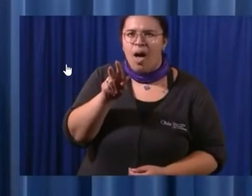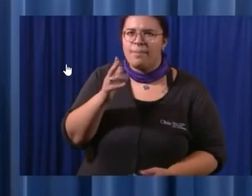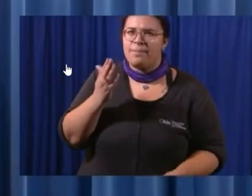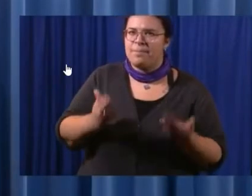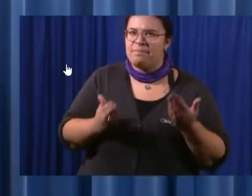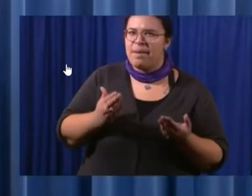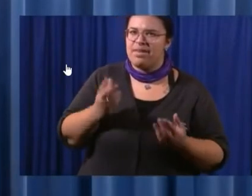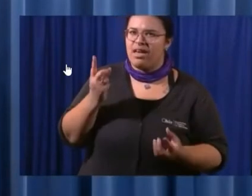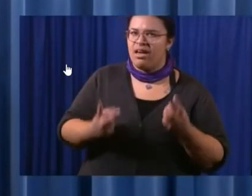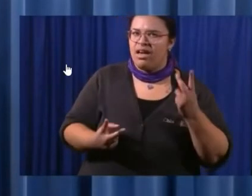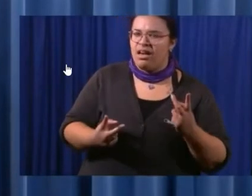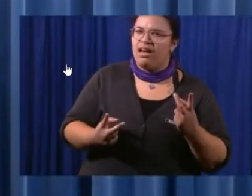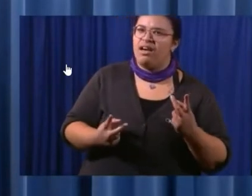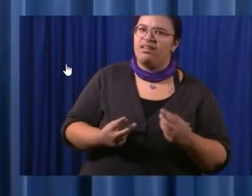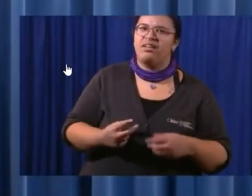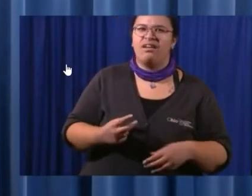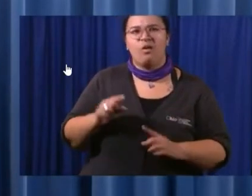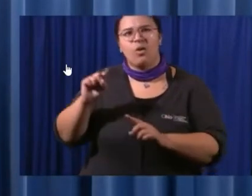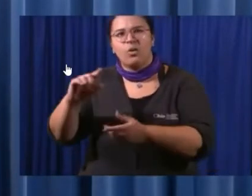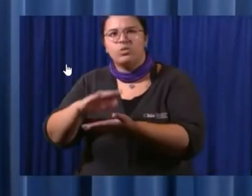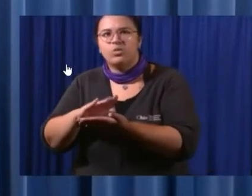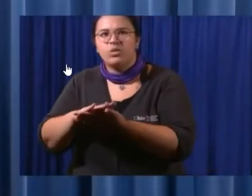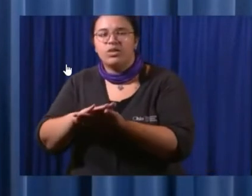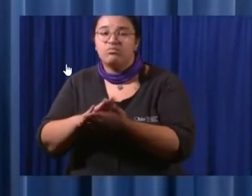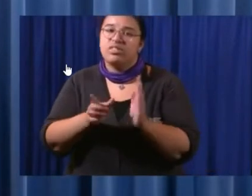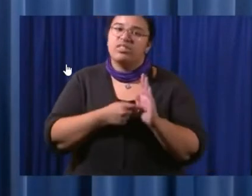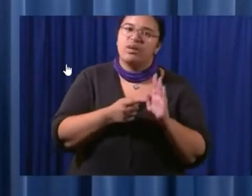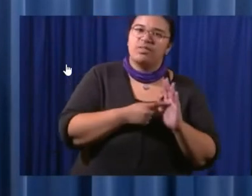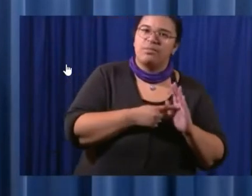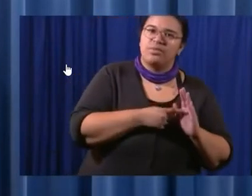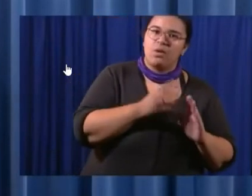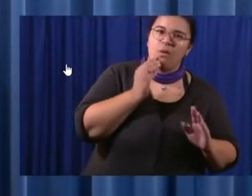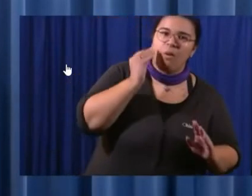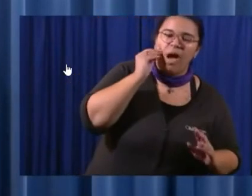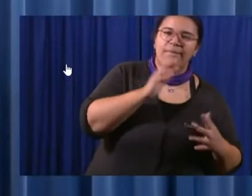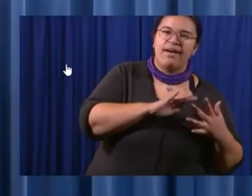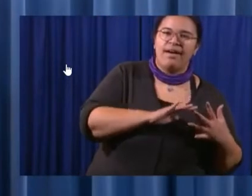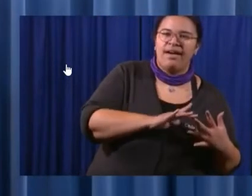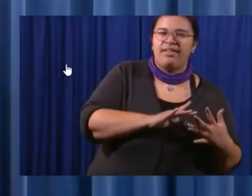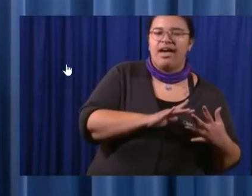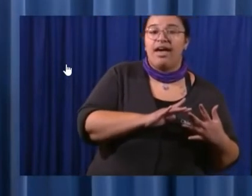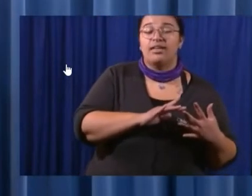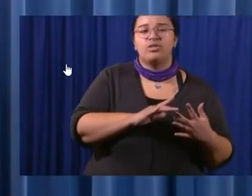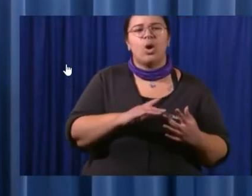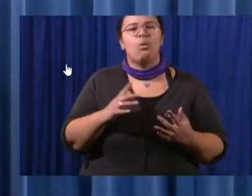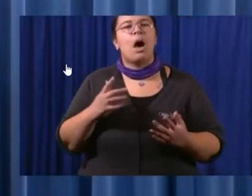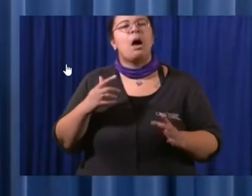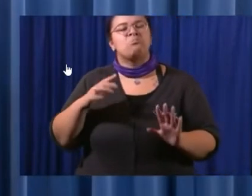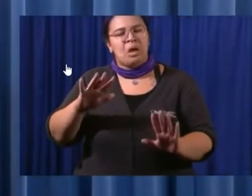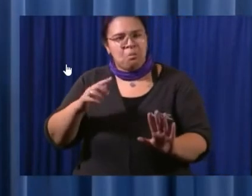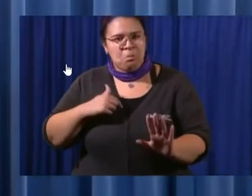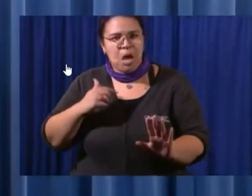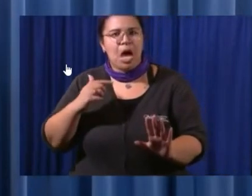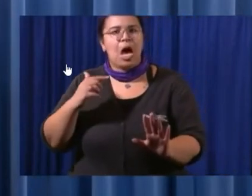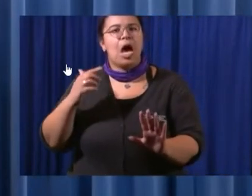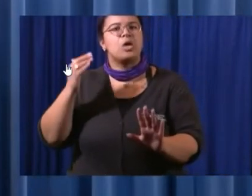help the schools with these costs, but are you or the General Assembly thinking of a way to help parents so that they don't have to